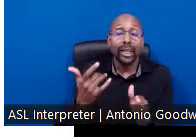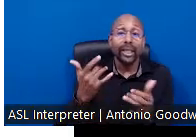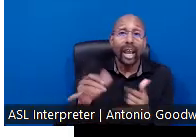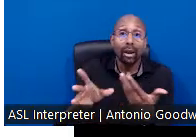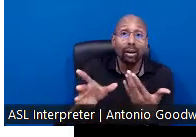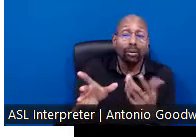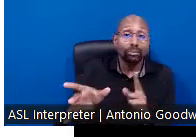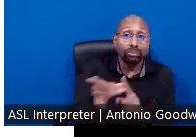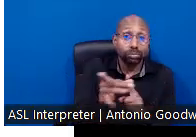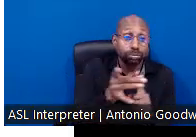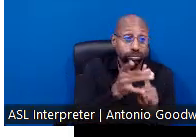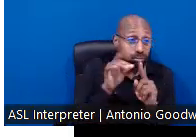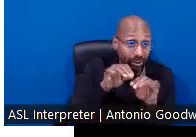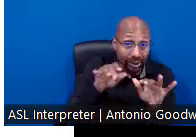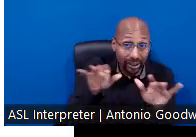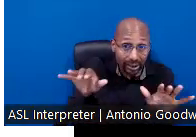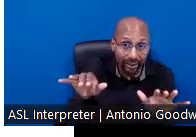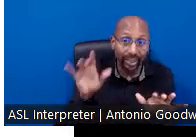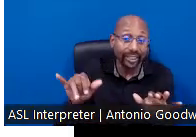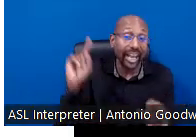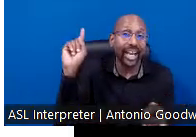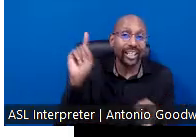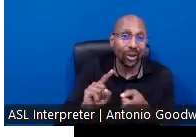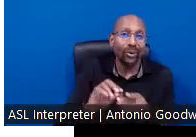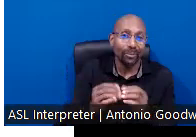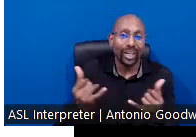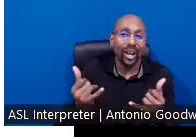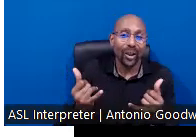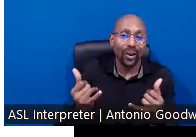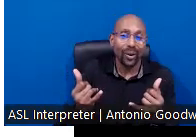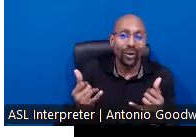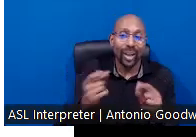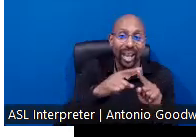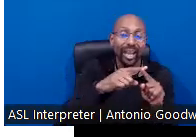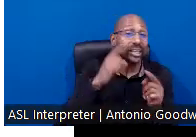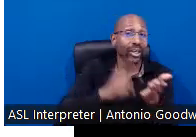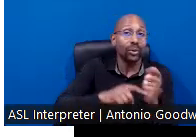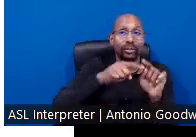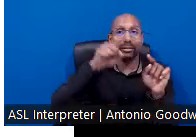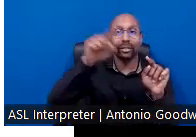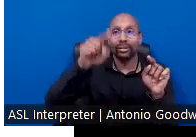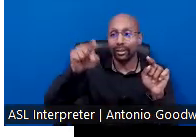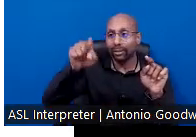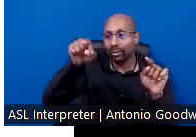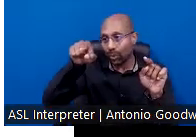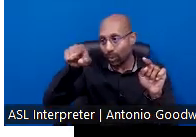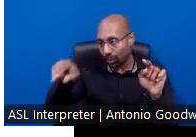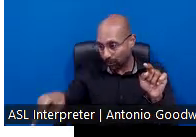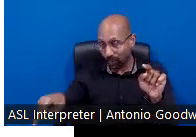trending downwards. Before in the pandemic, anytime there was a long weekend, anytime the sun was